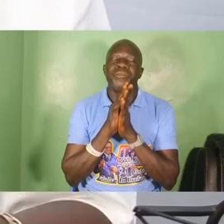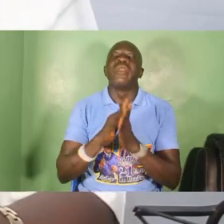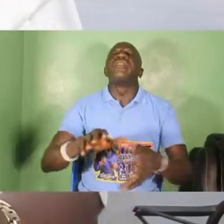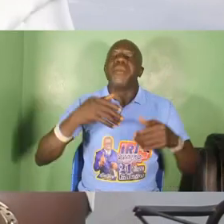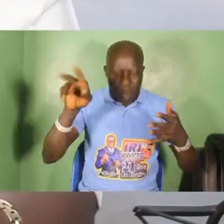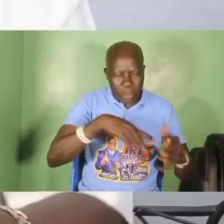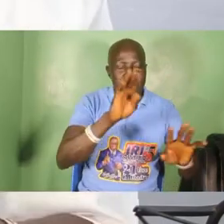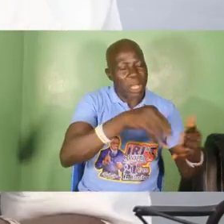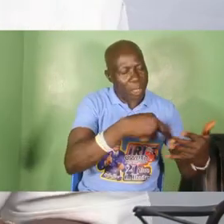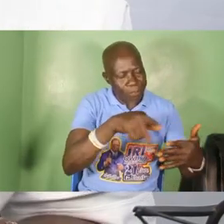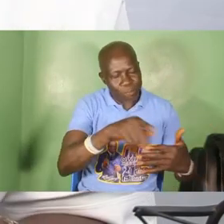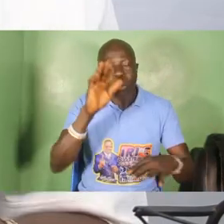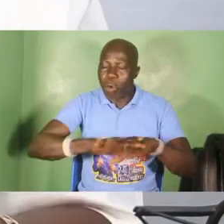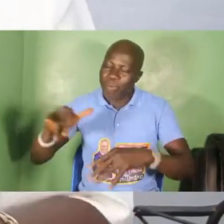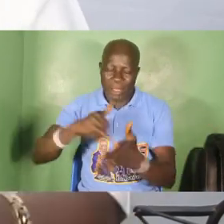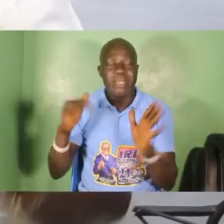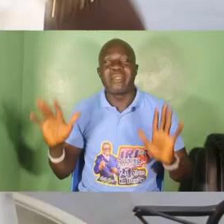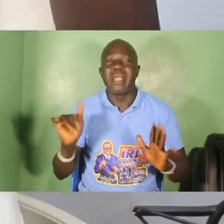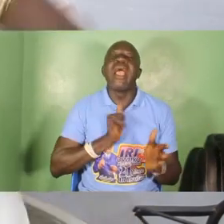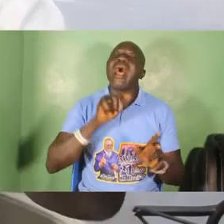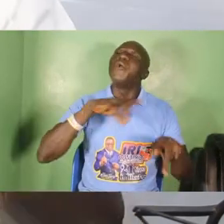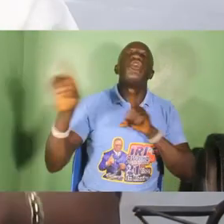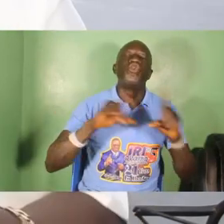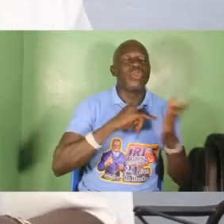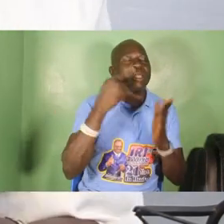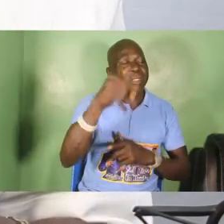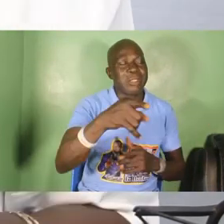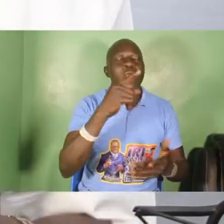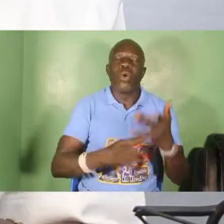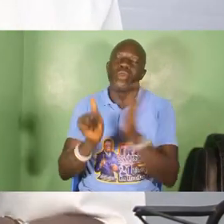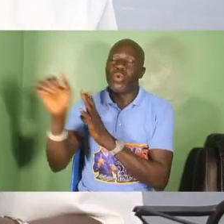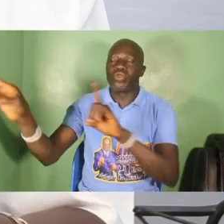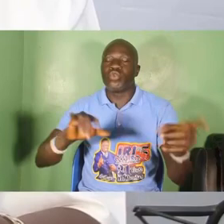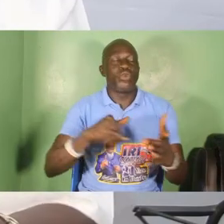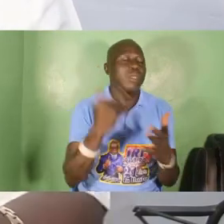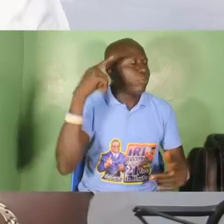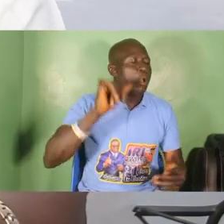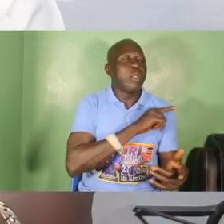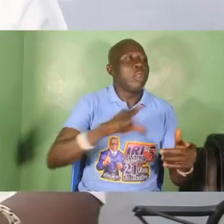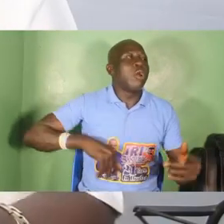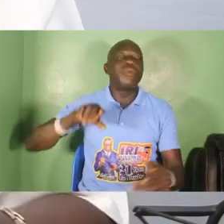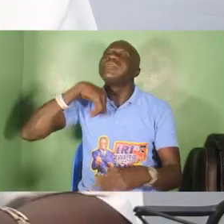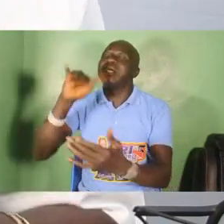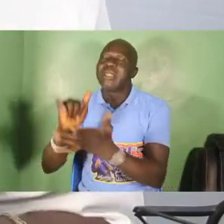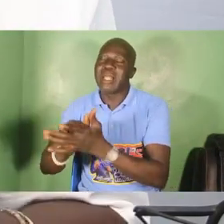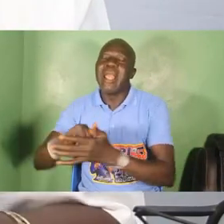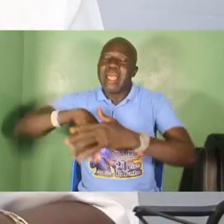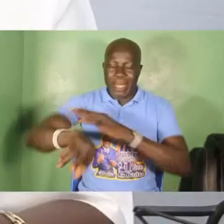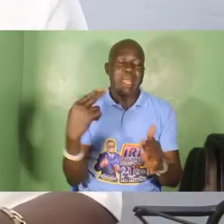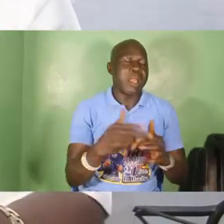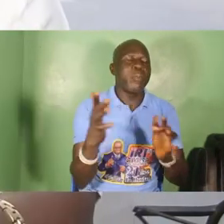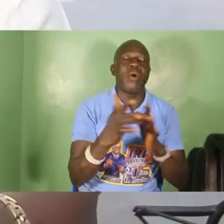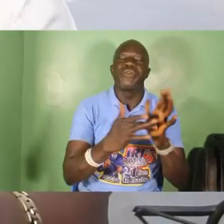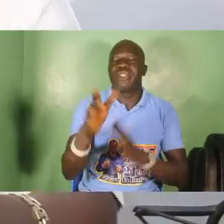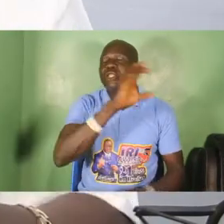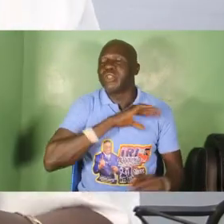might cancel. Read the psalm. To read. To read. If you're suffering, I'll tell you why you use it for. The Lord has sent me. In the name of Jesus. In